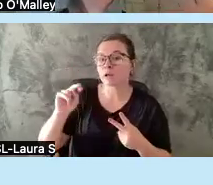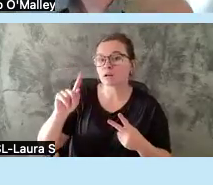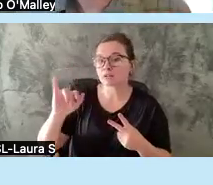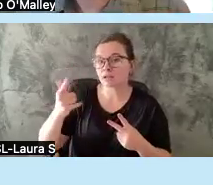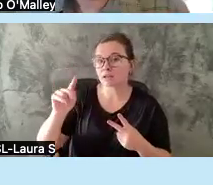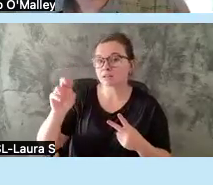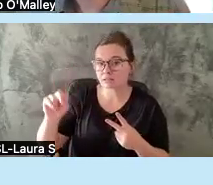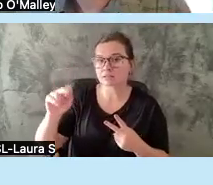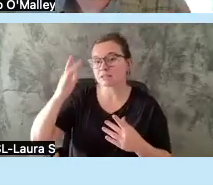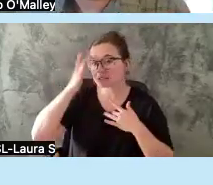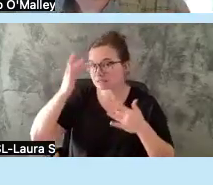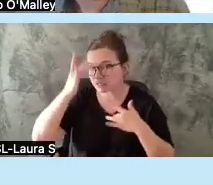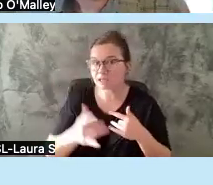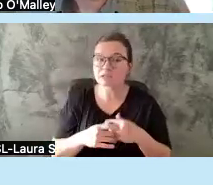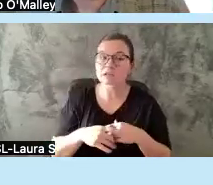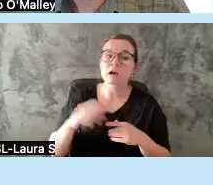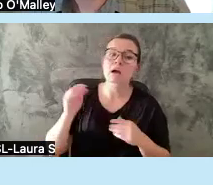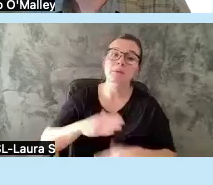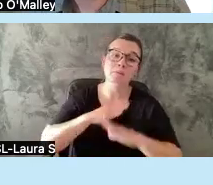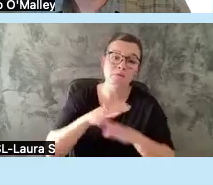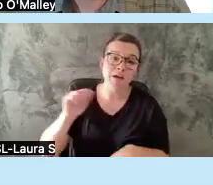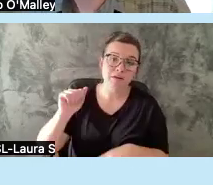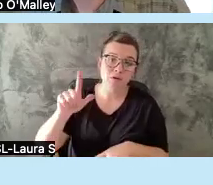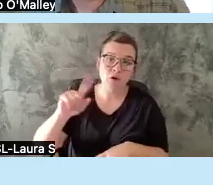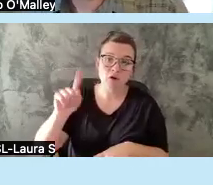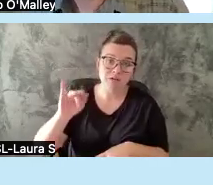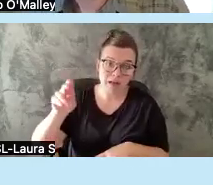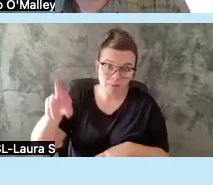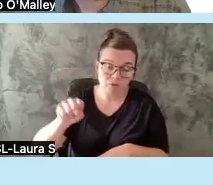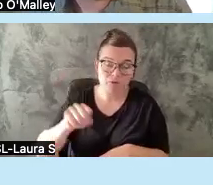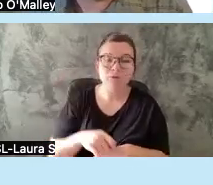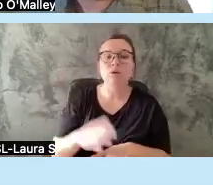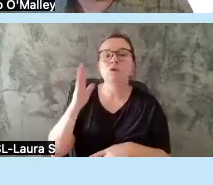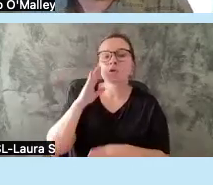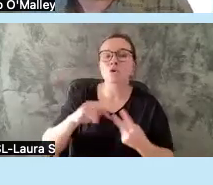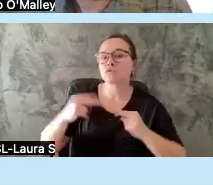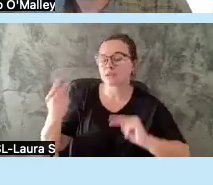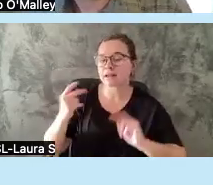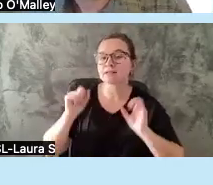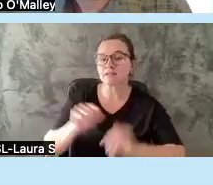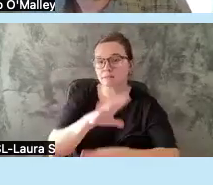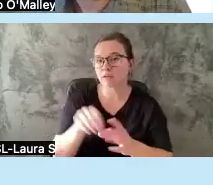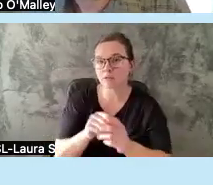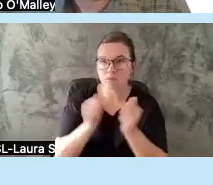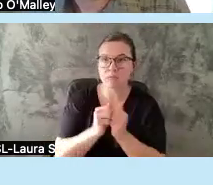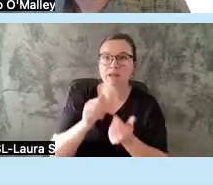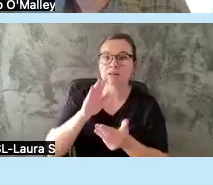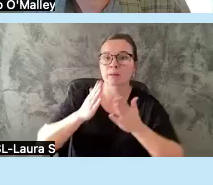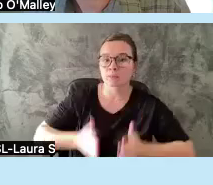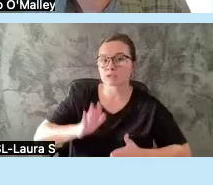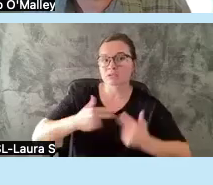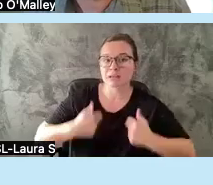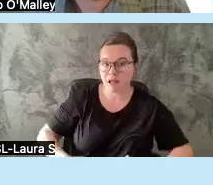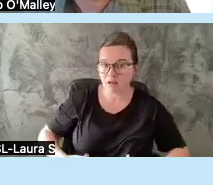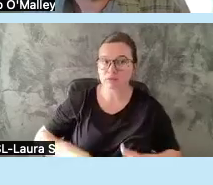and more recently perhaps Alzheimer's. So we know that genetics can play a significant role in shaping a person's health,